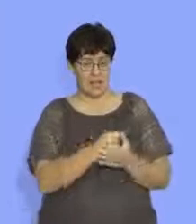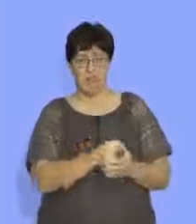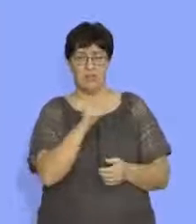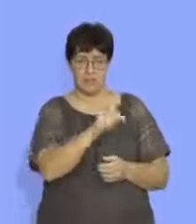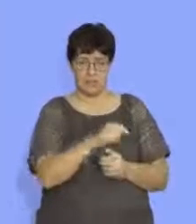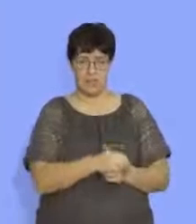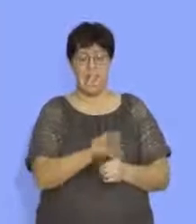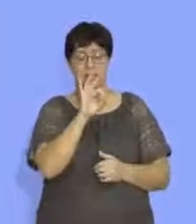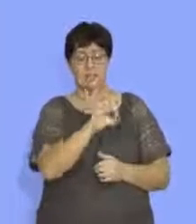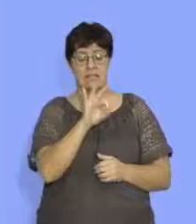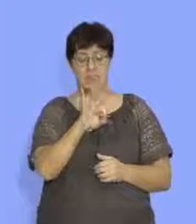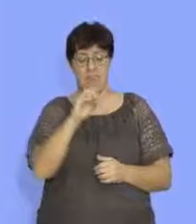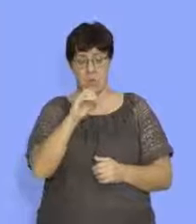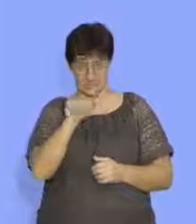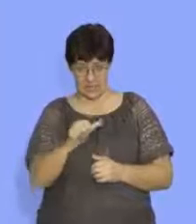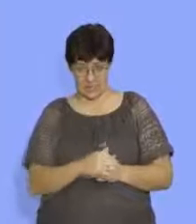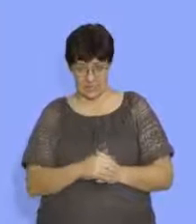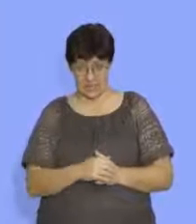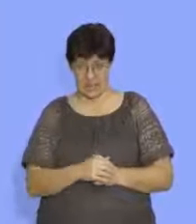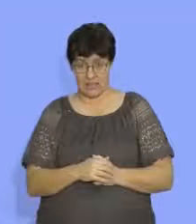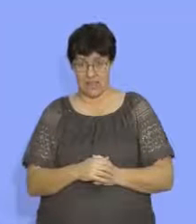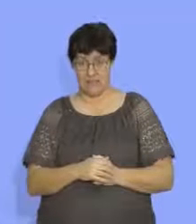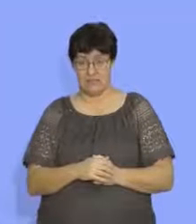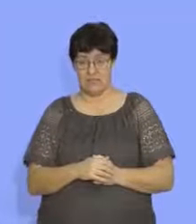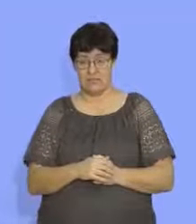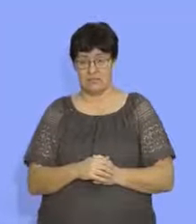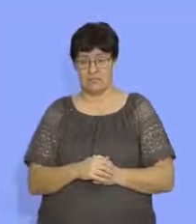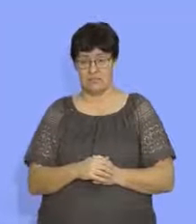press the number that you want to get factors of. That's